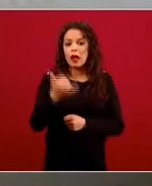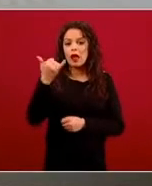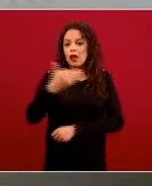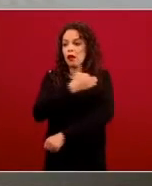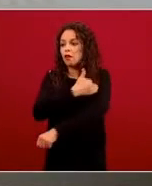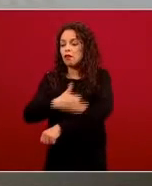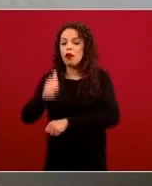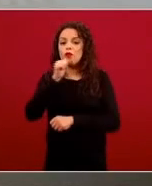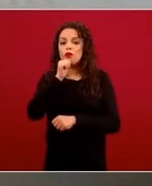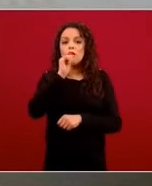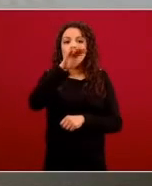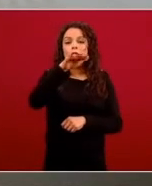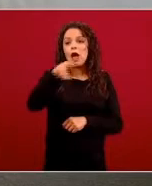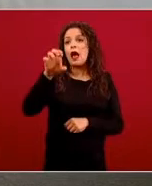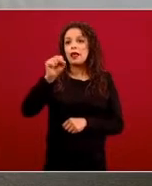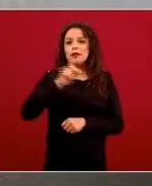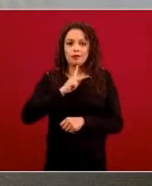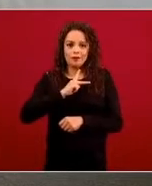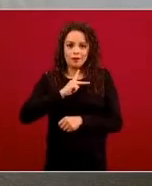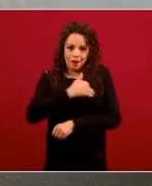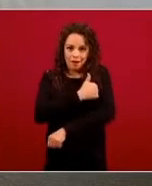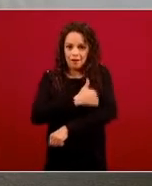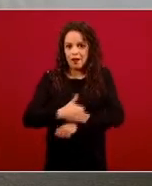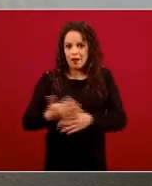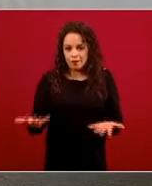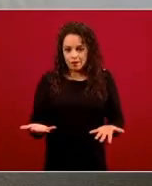So then a file must be